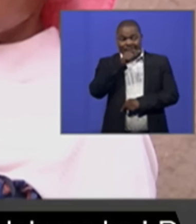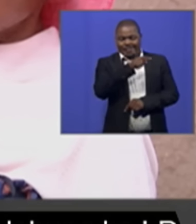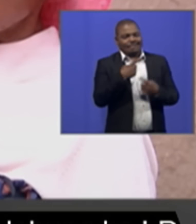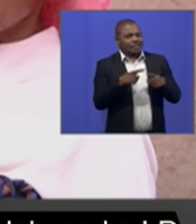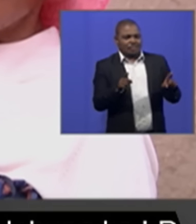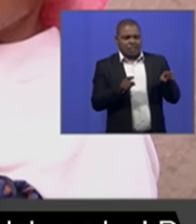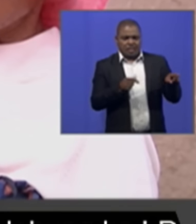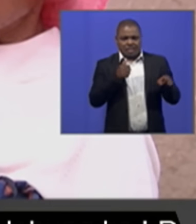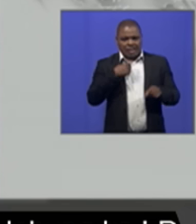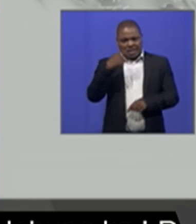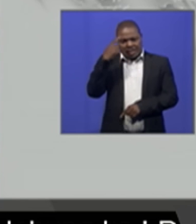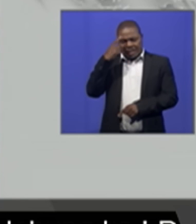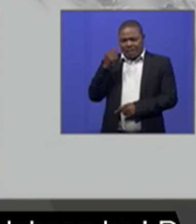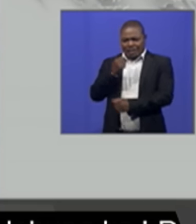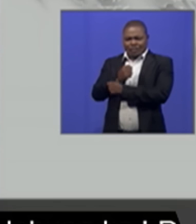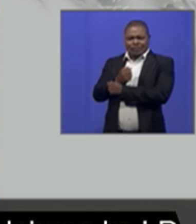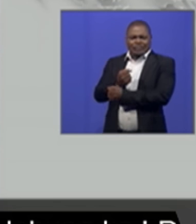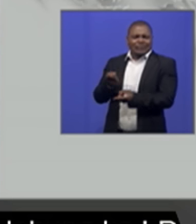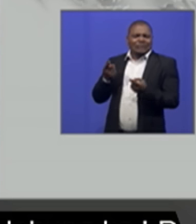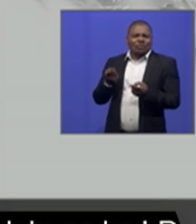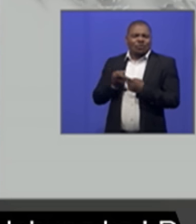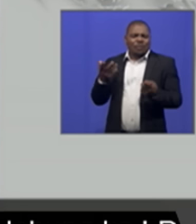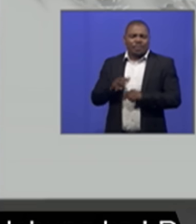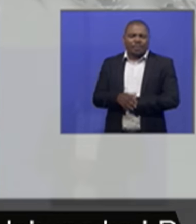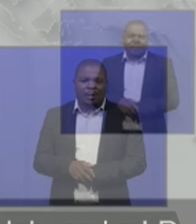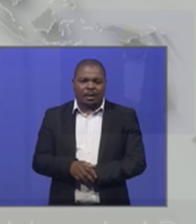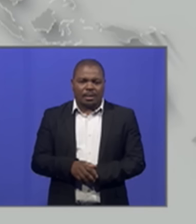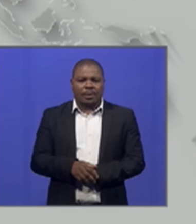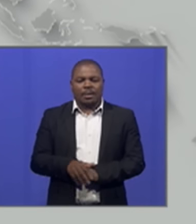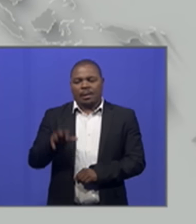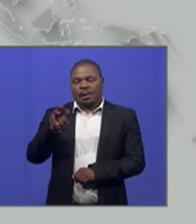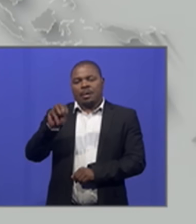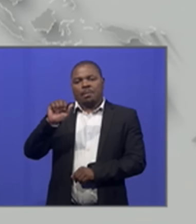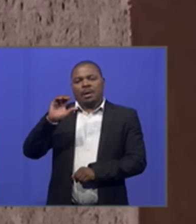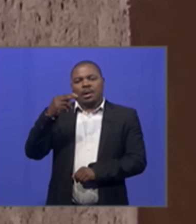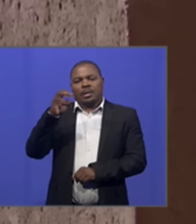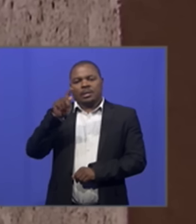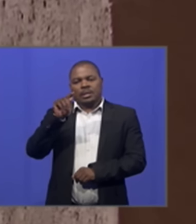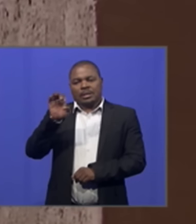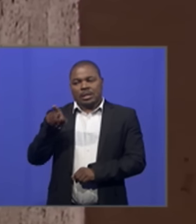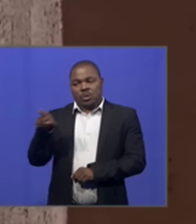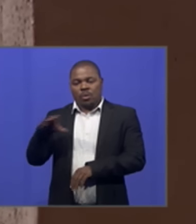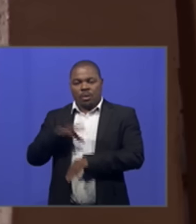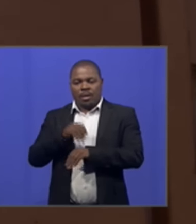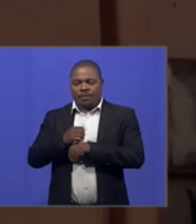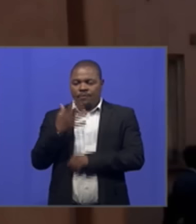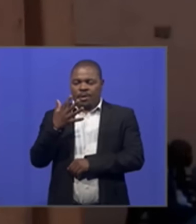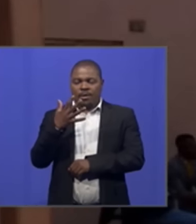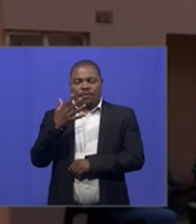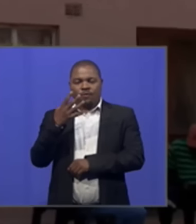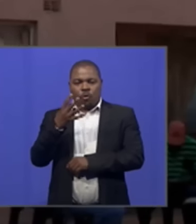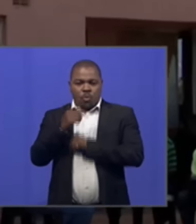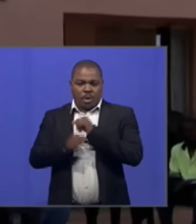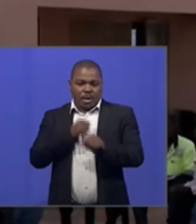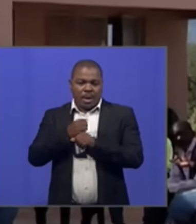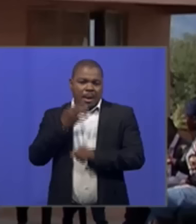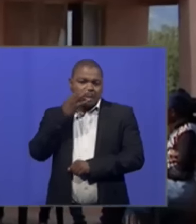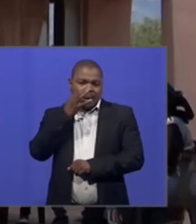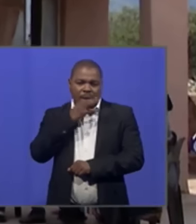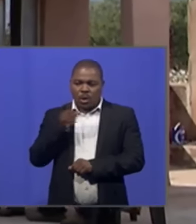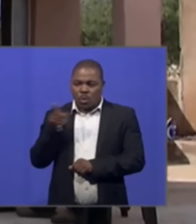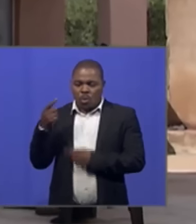gore poison e tswa gana mo. Lelapa lwa ga Lina Machete wa dingwaga di le 54 ba re o tlhokafetse morago